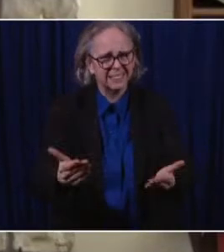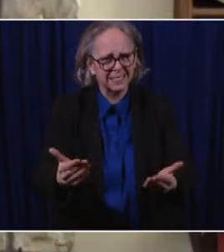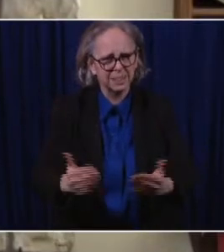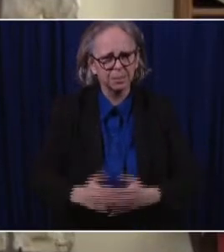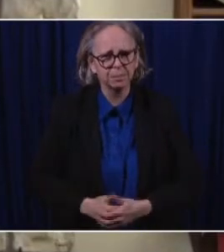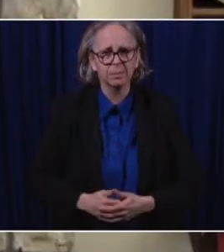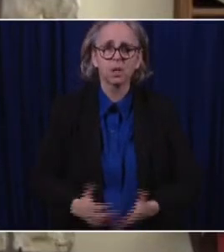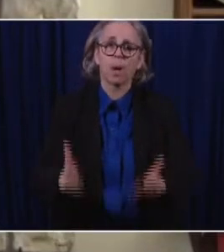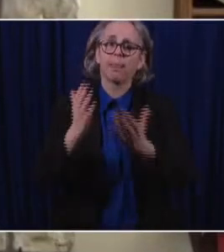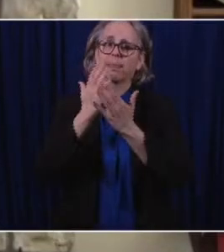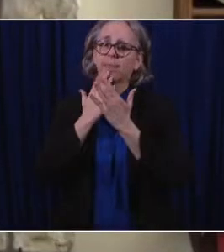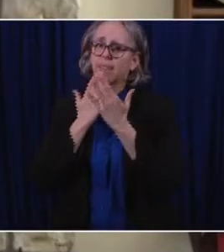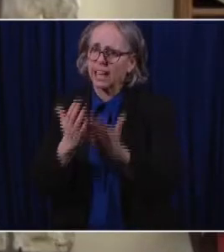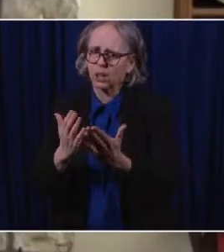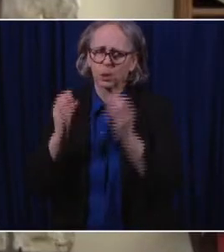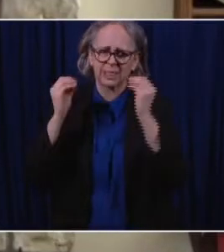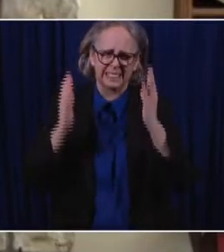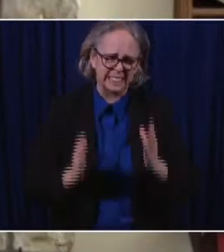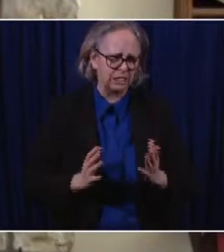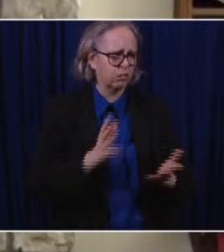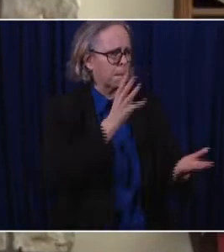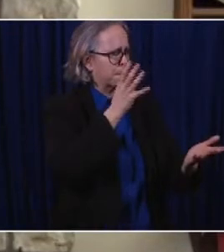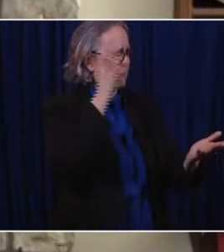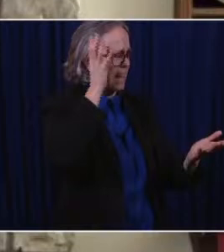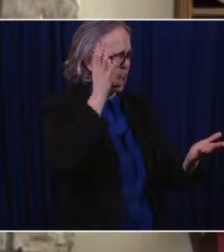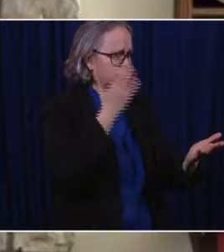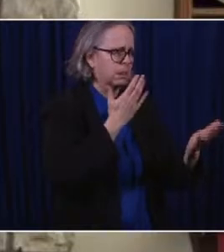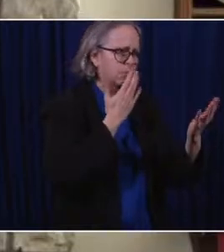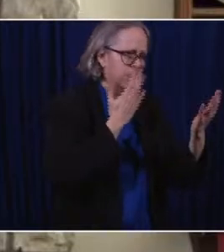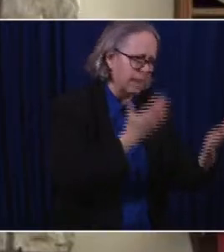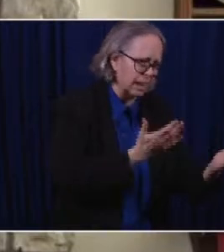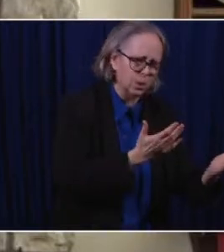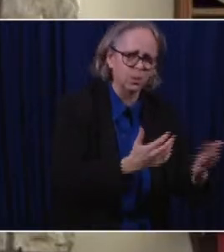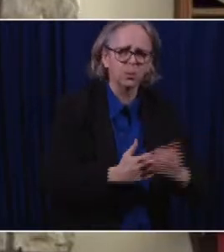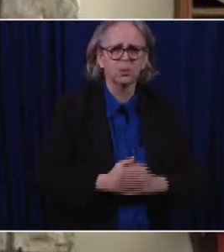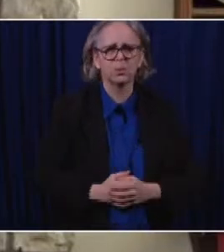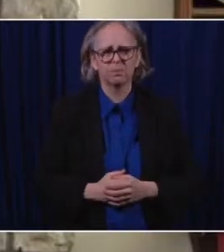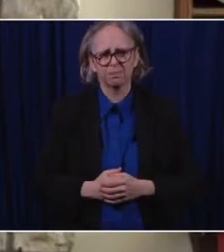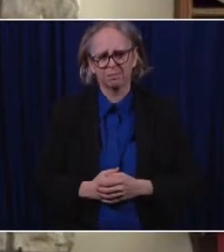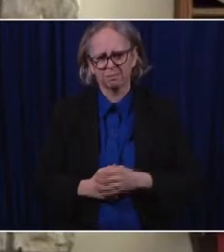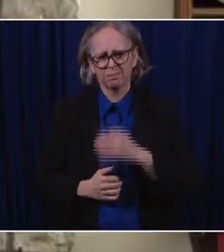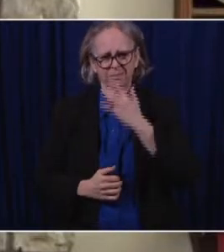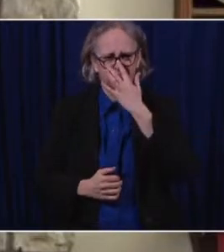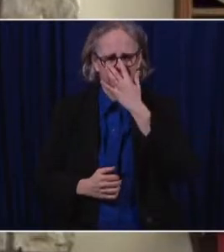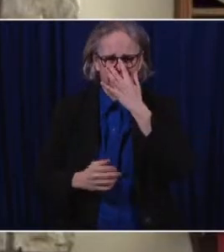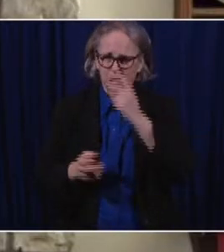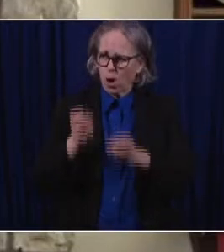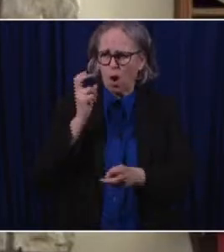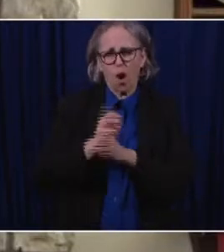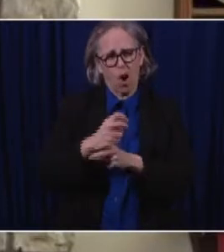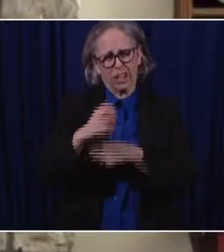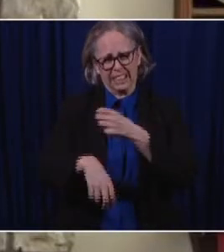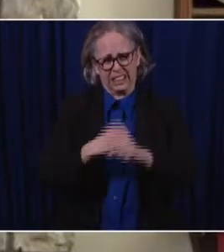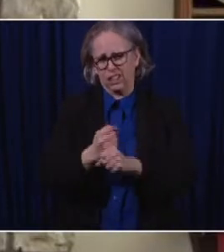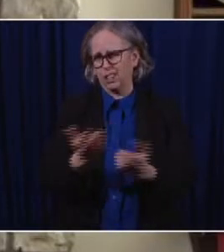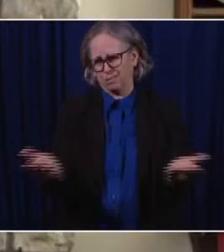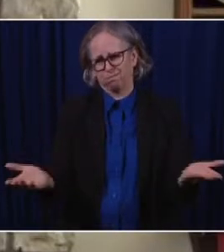parents who, despite great challenges, have done a very good